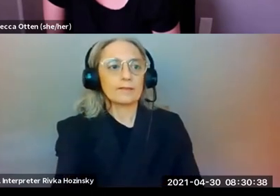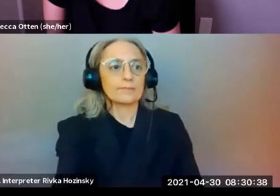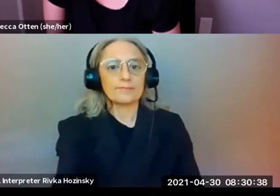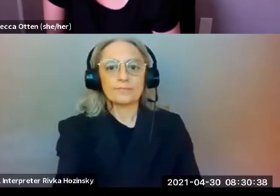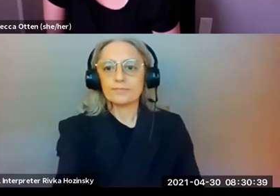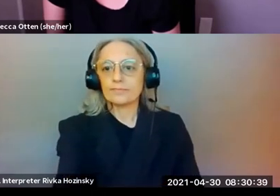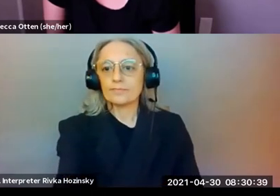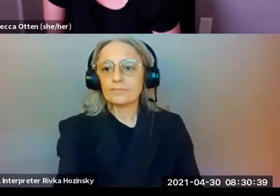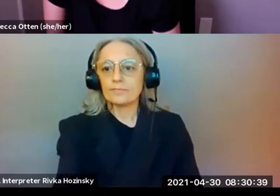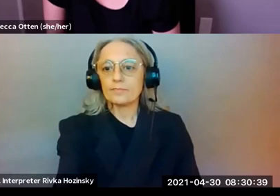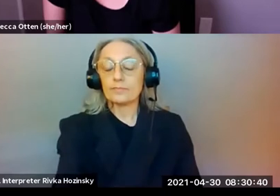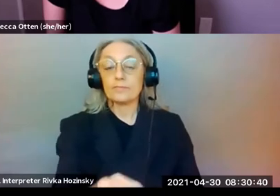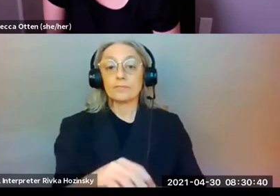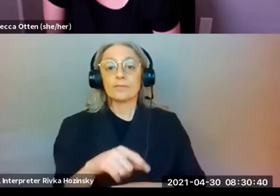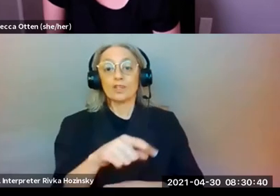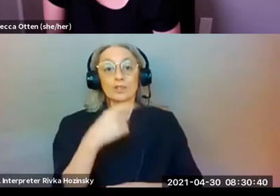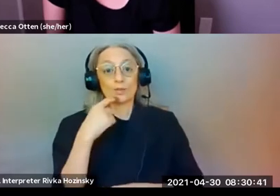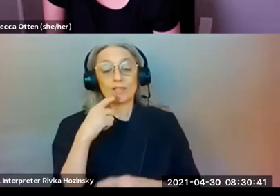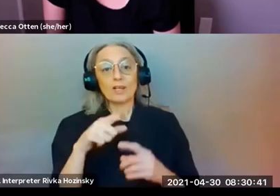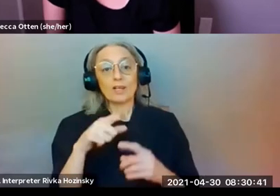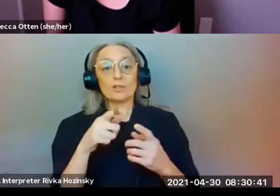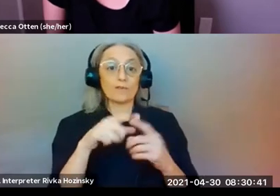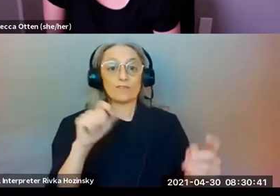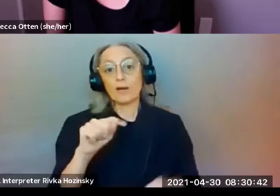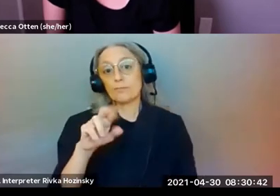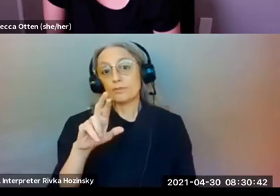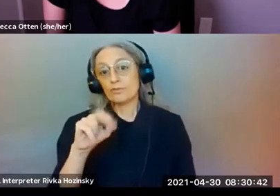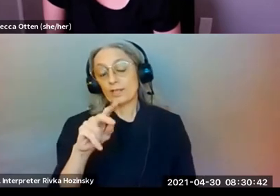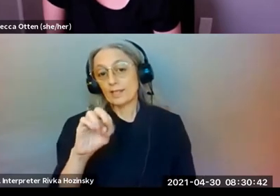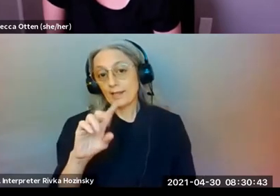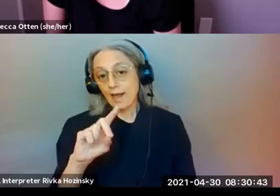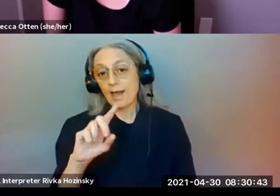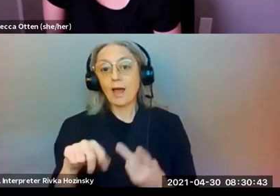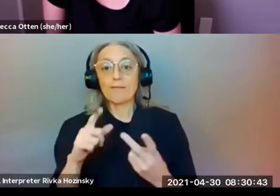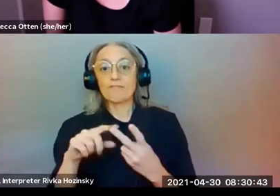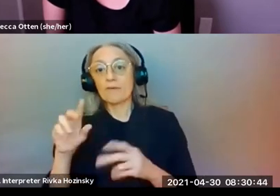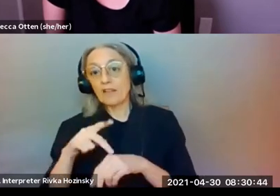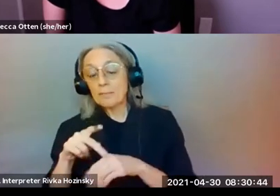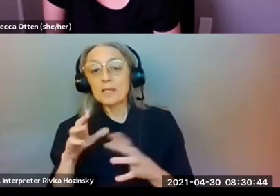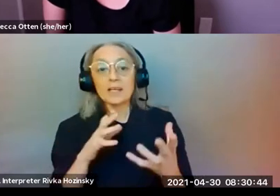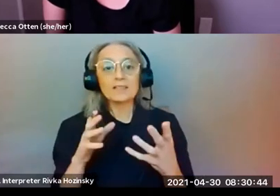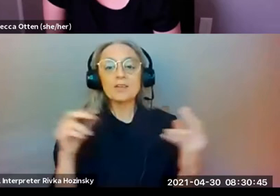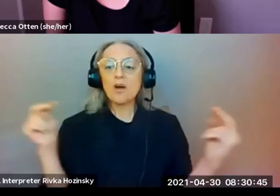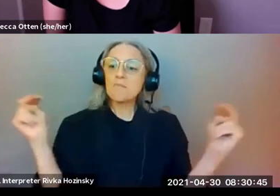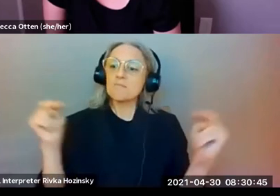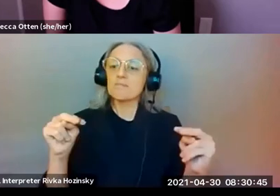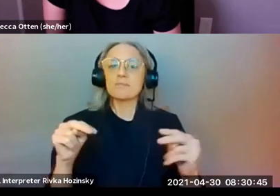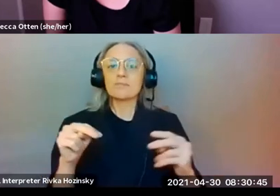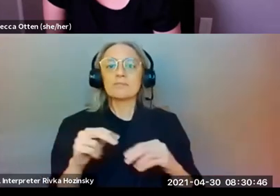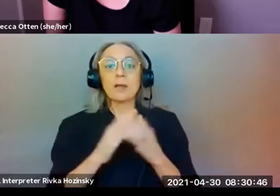from the Philippines. I think what a lot of people are also thinking is that, okay, is